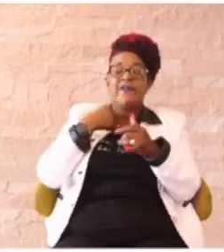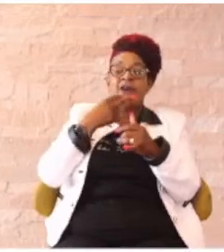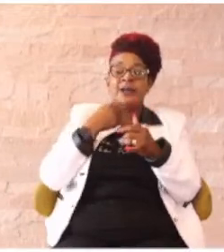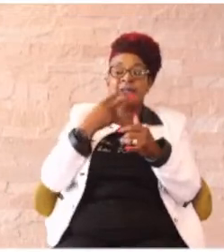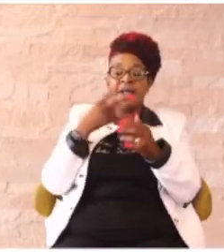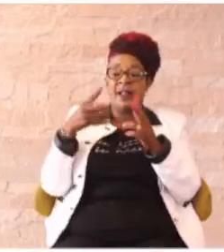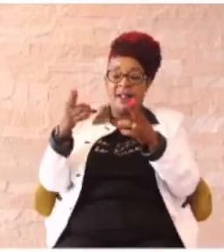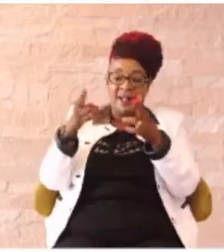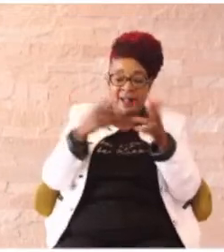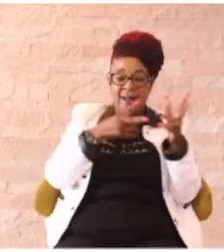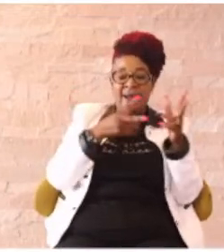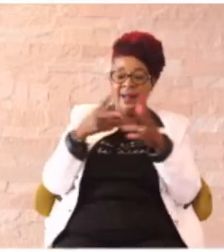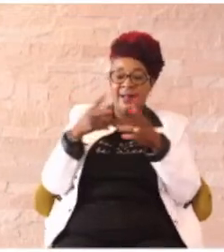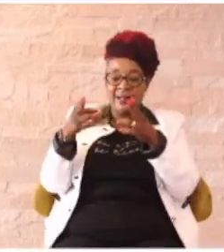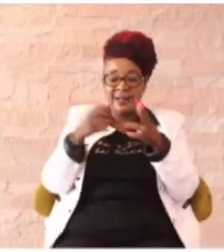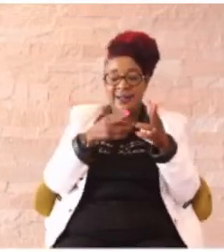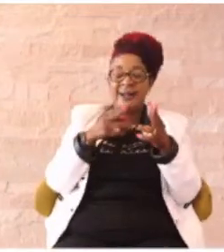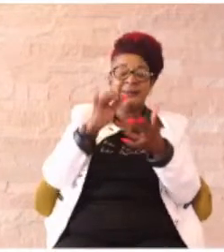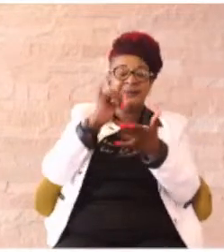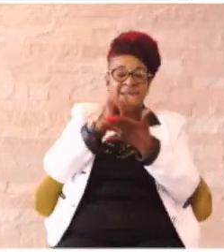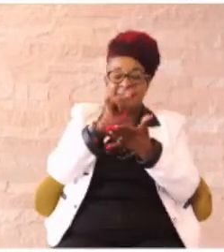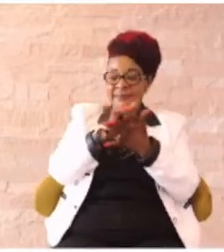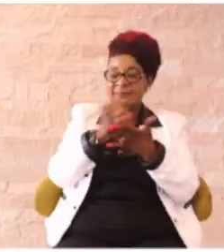our photos. It was really